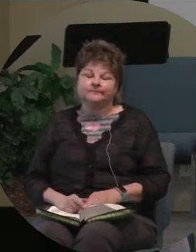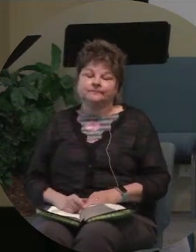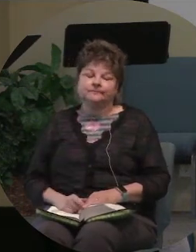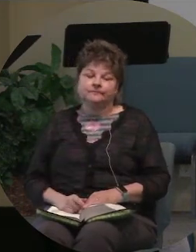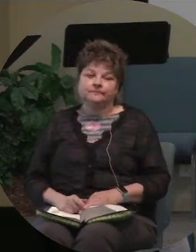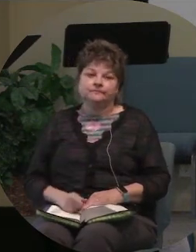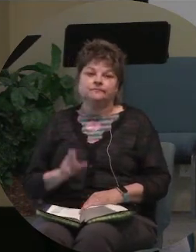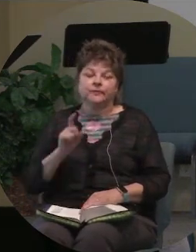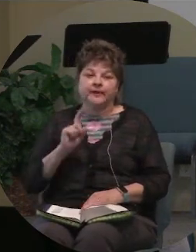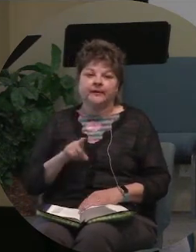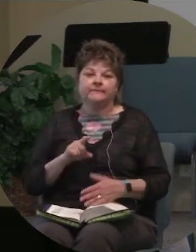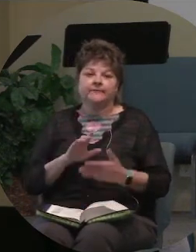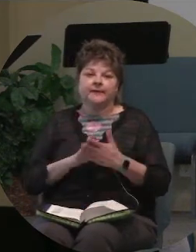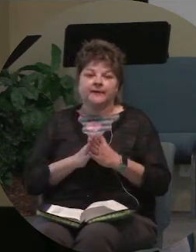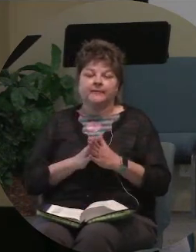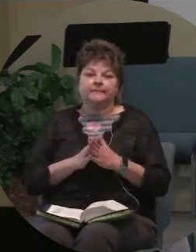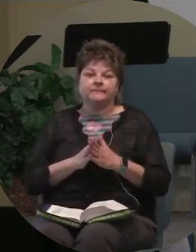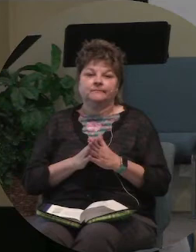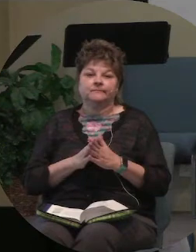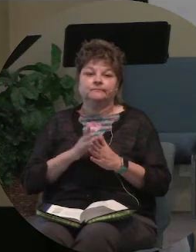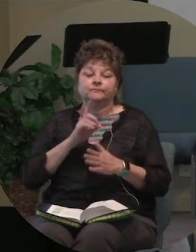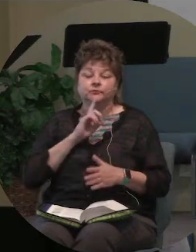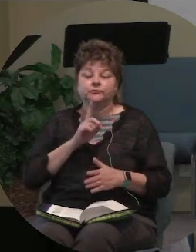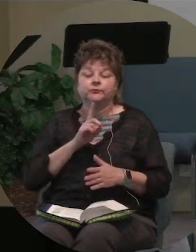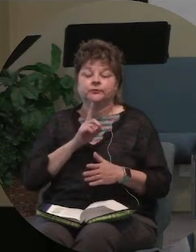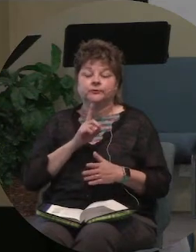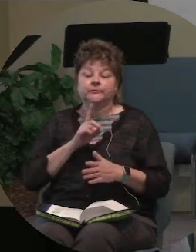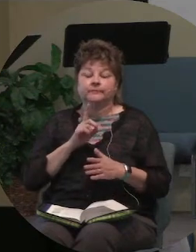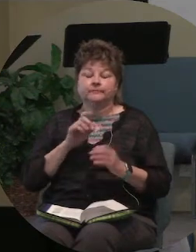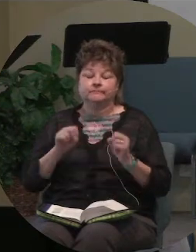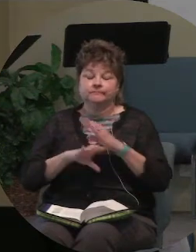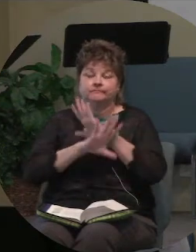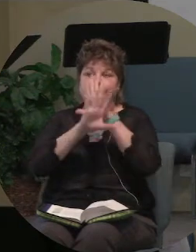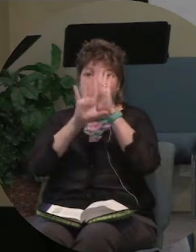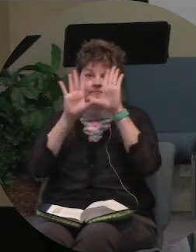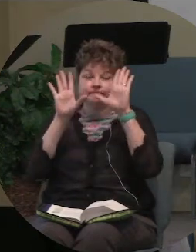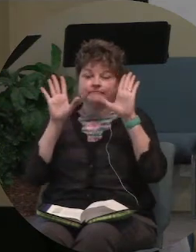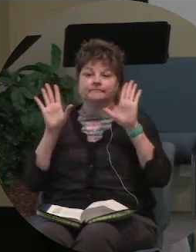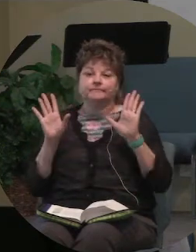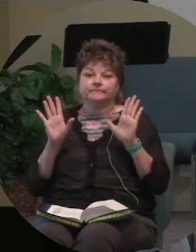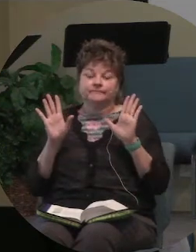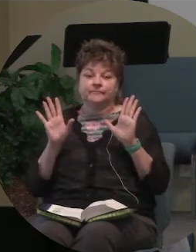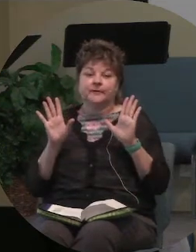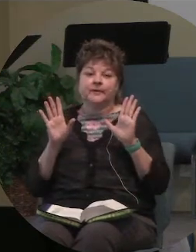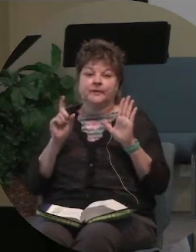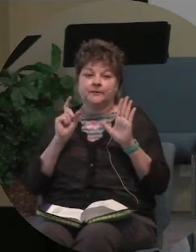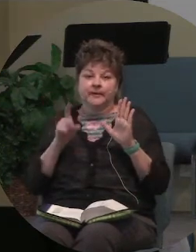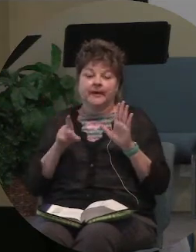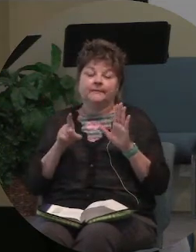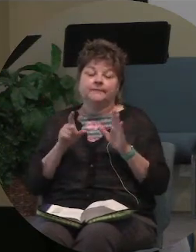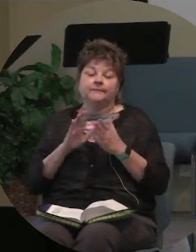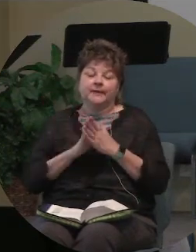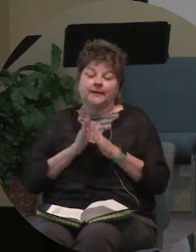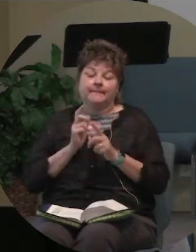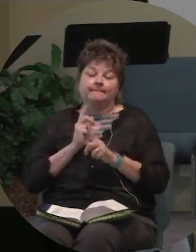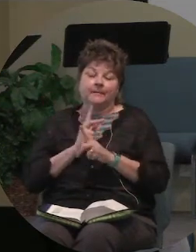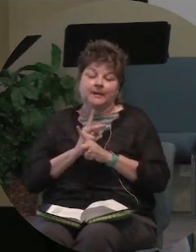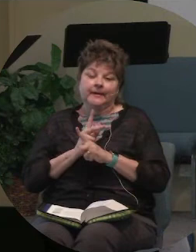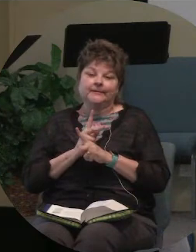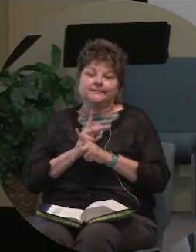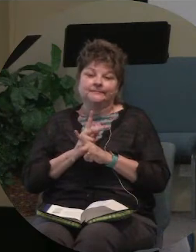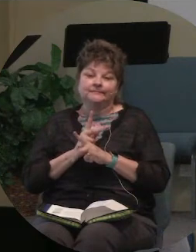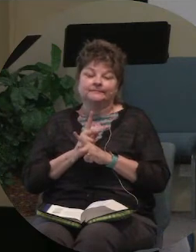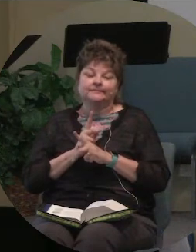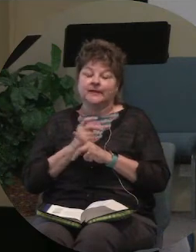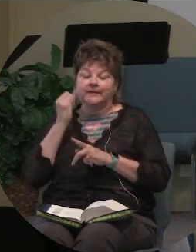We have to be authentic. We have to be transparent. And we have to be kind. Because